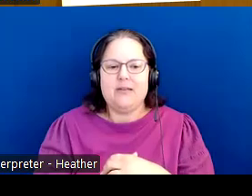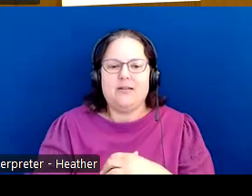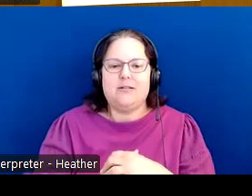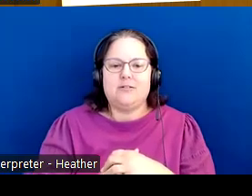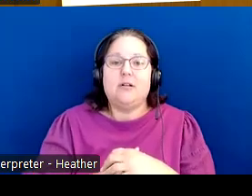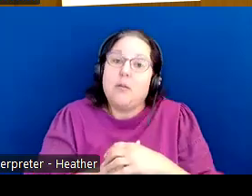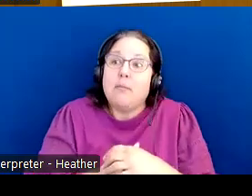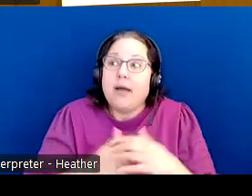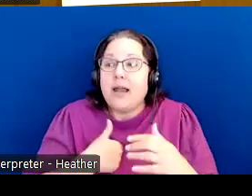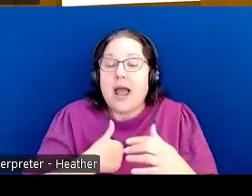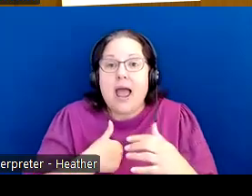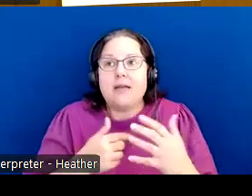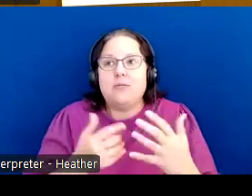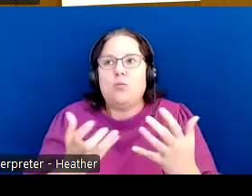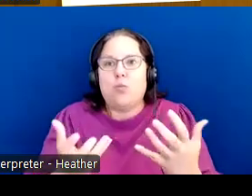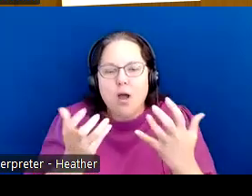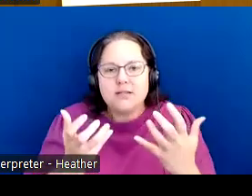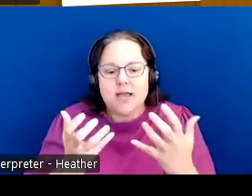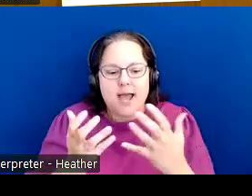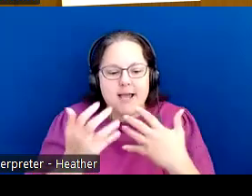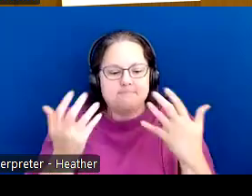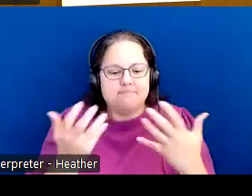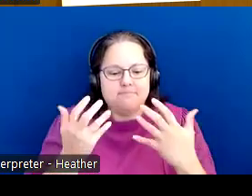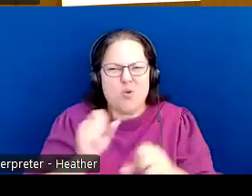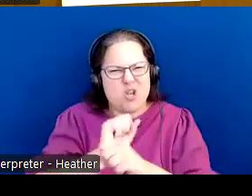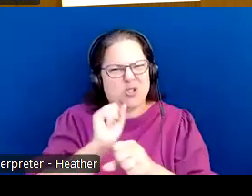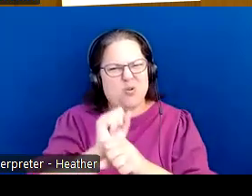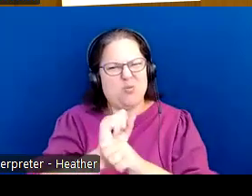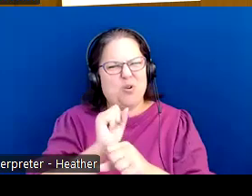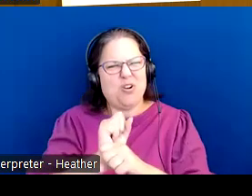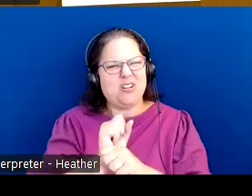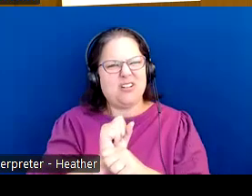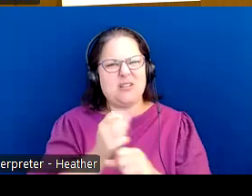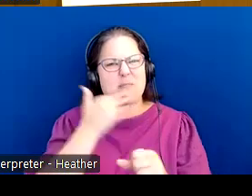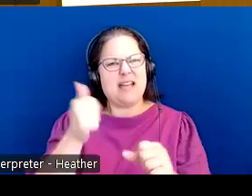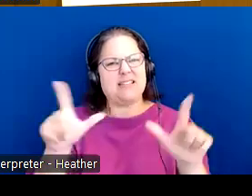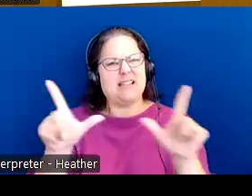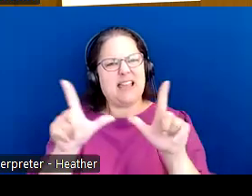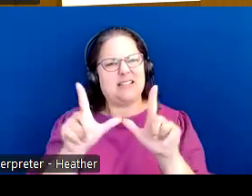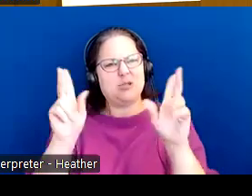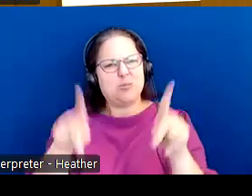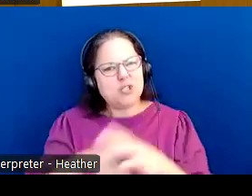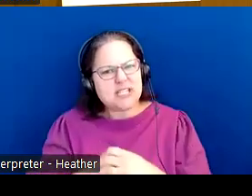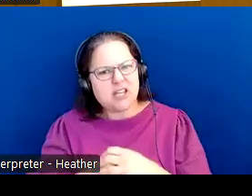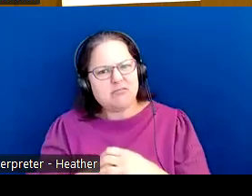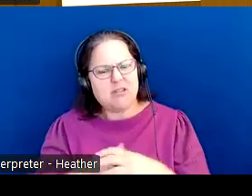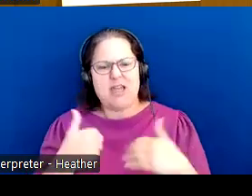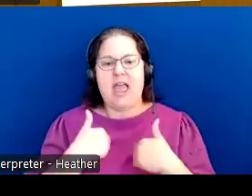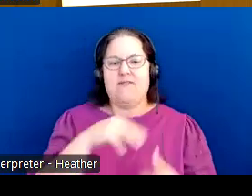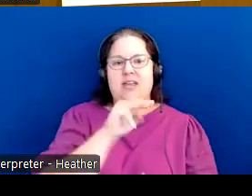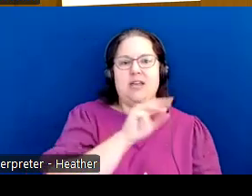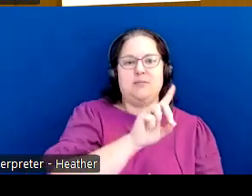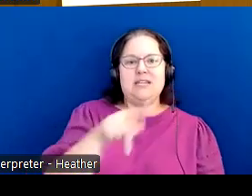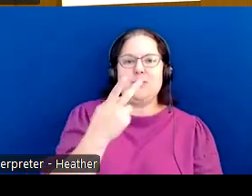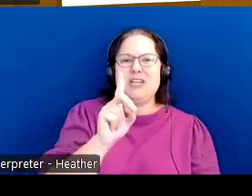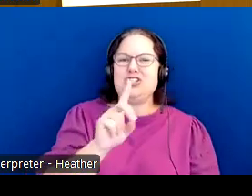You know, we want to work at the highest level of licensure, right? And having your MDs and PhDs do